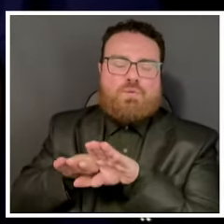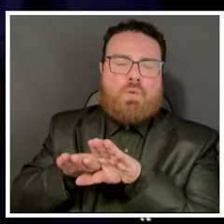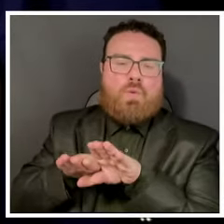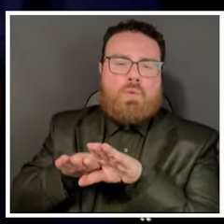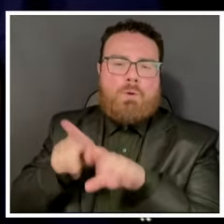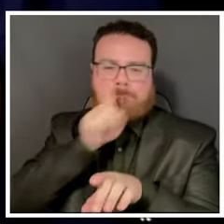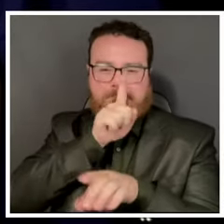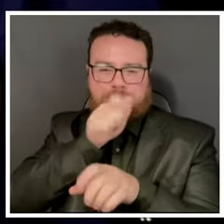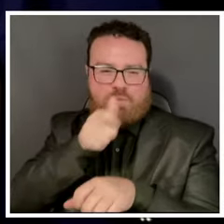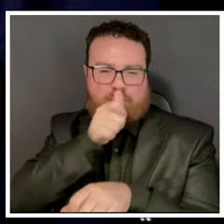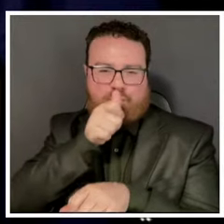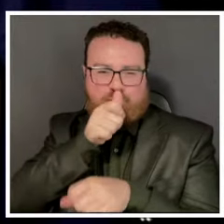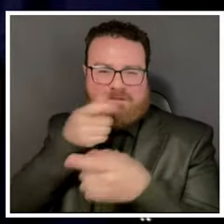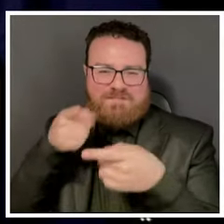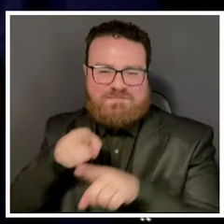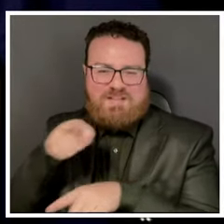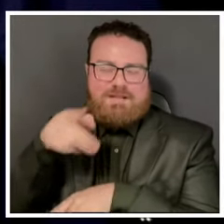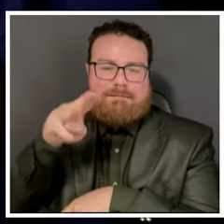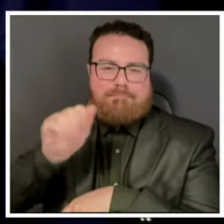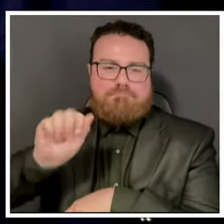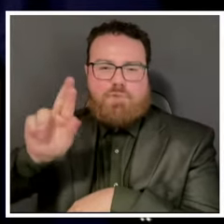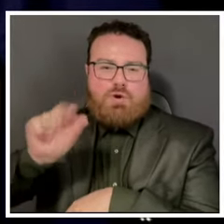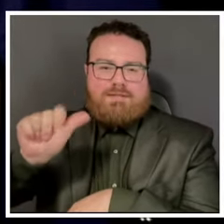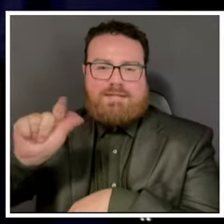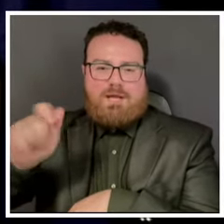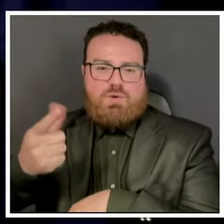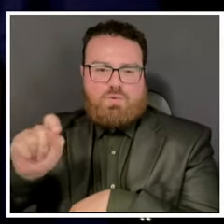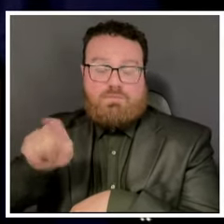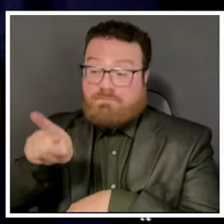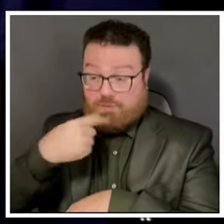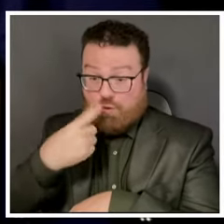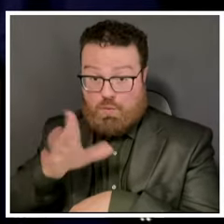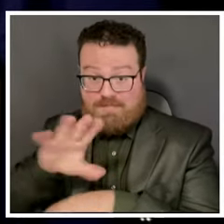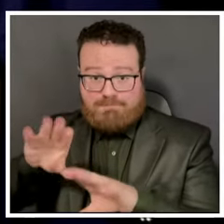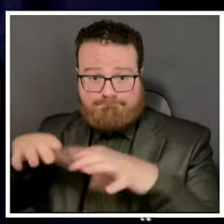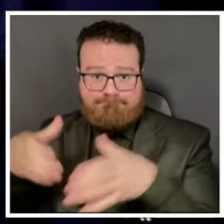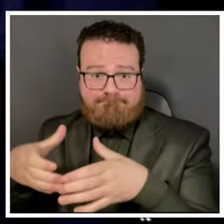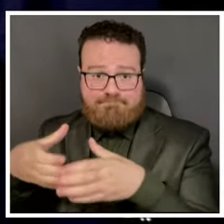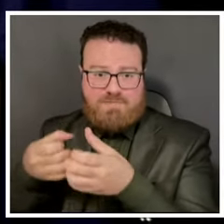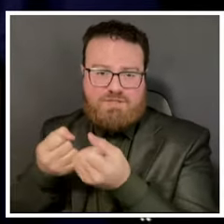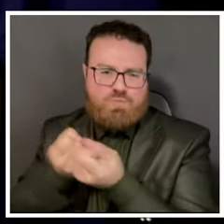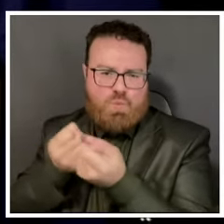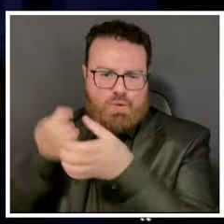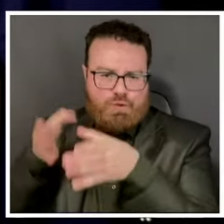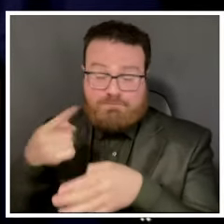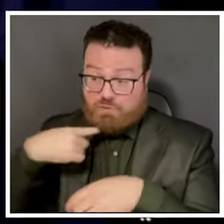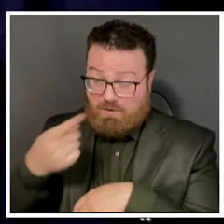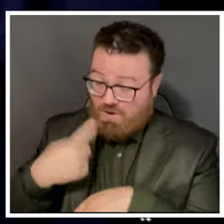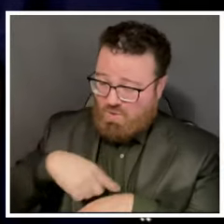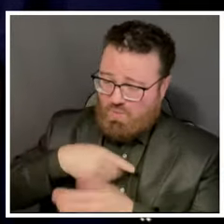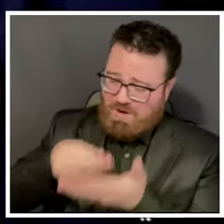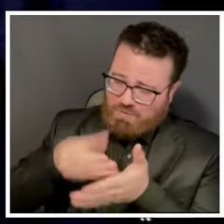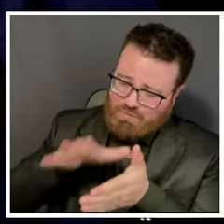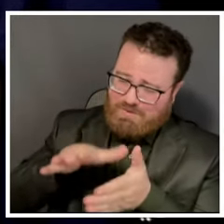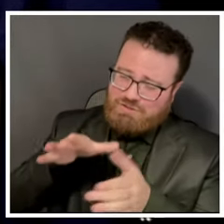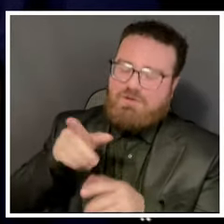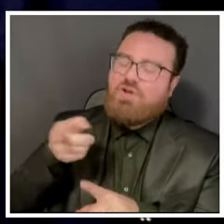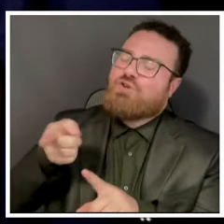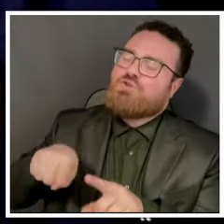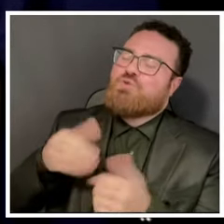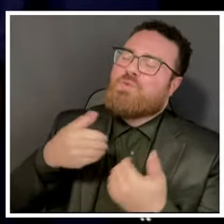his millionaire and billionaire donors the following. This is a quote. You're rich as hell, and we're going to give you tax cuts, end of